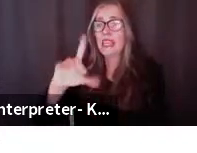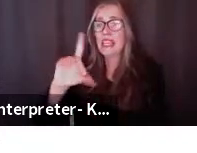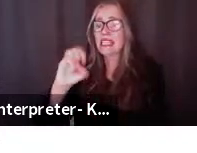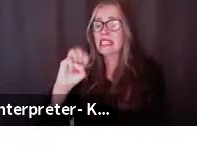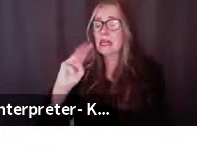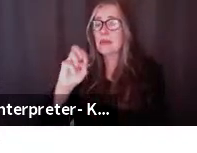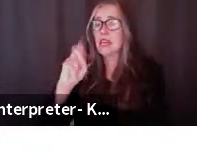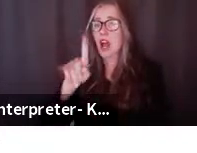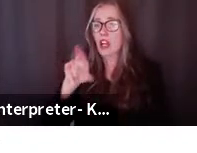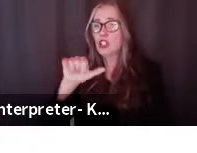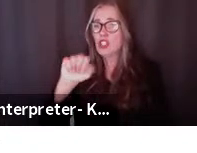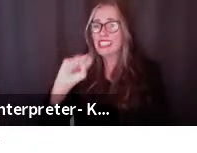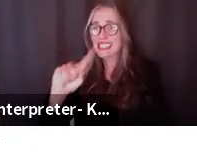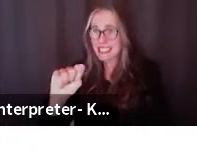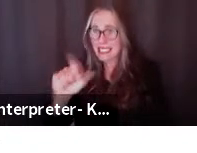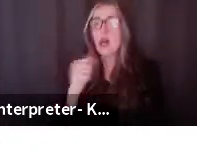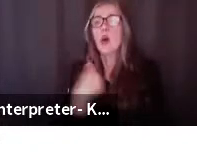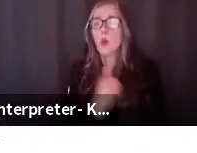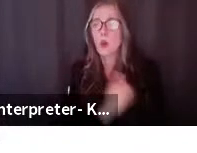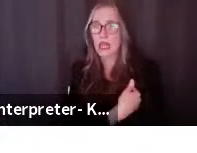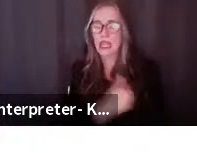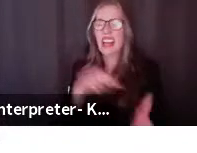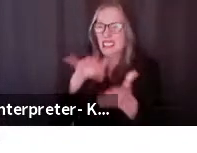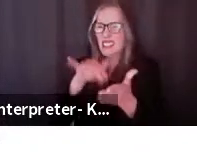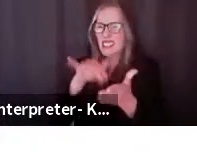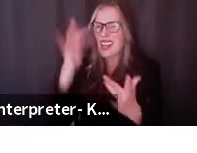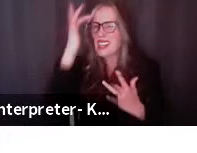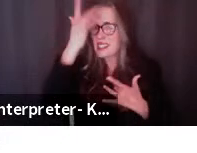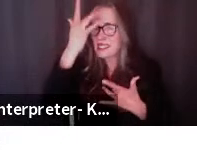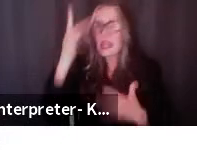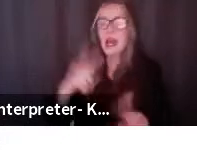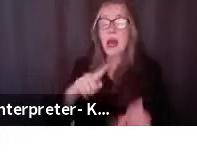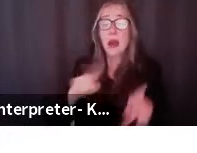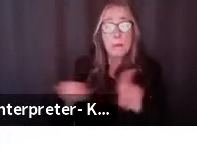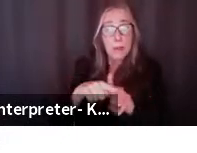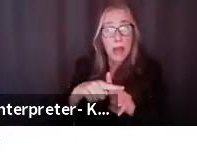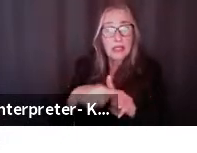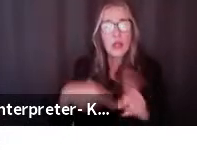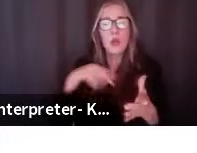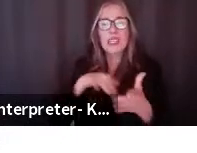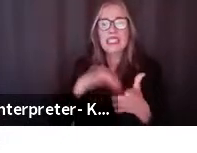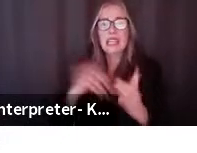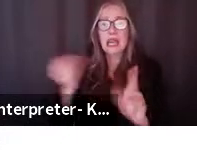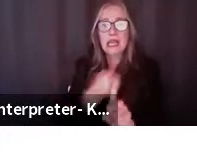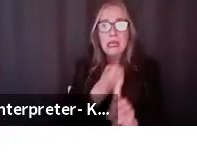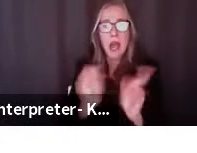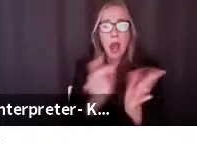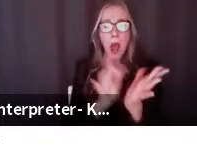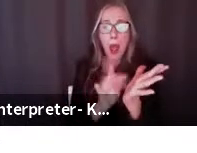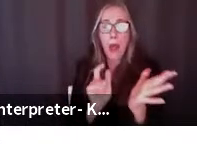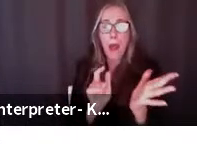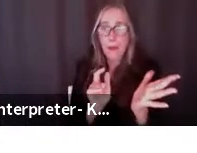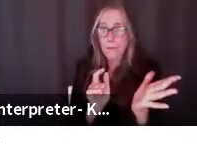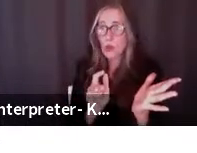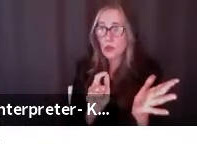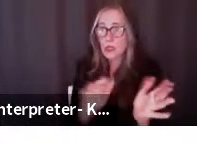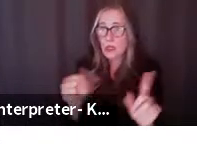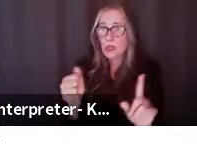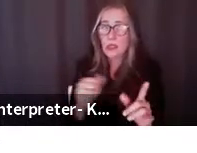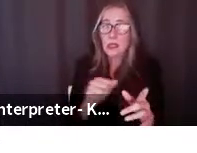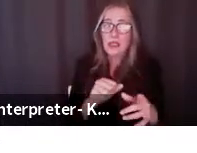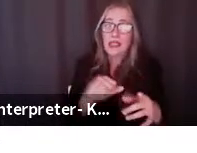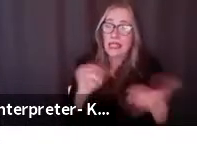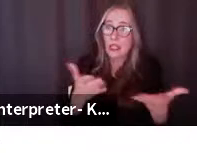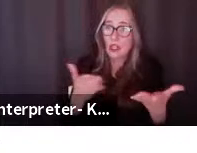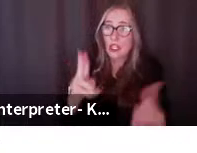who are dedicated to studying the histories of sterilization abuse in the u.s and as i detail in a bit uh our approach